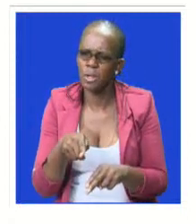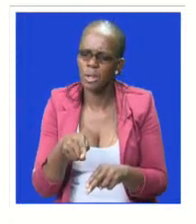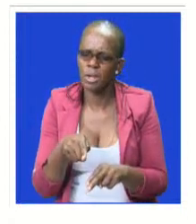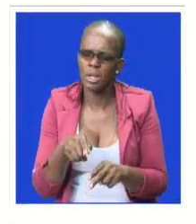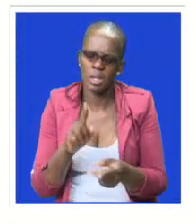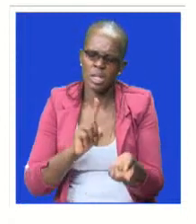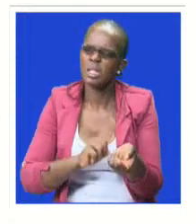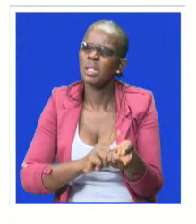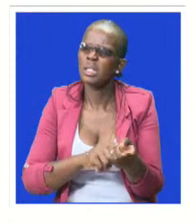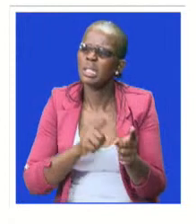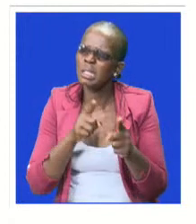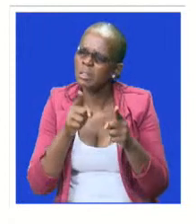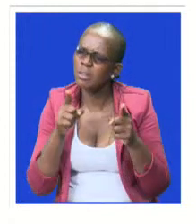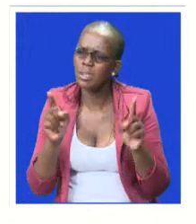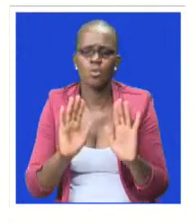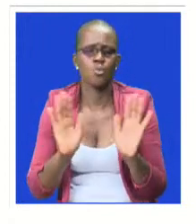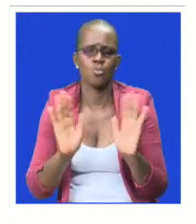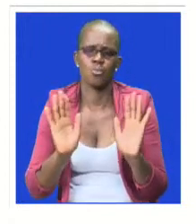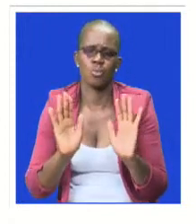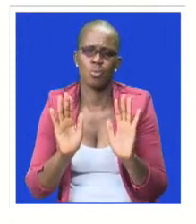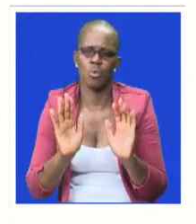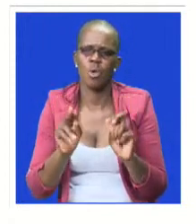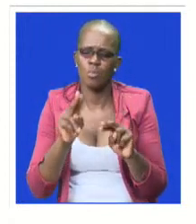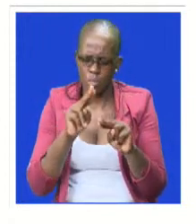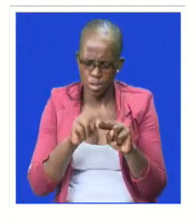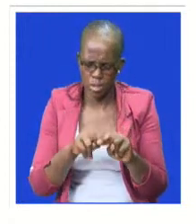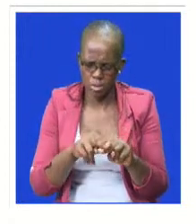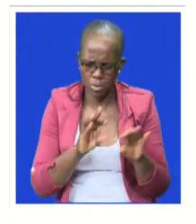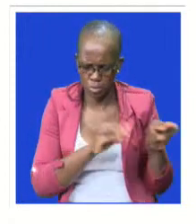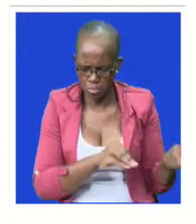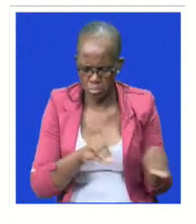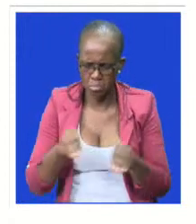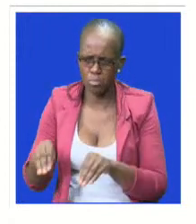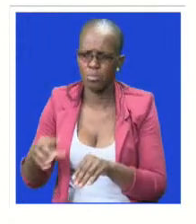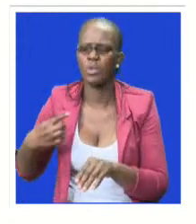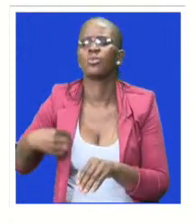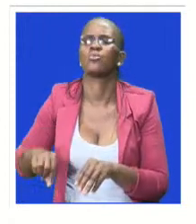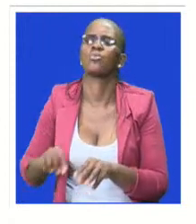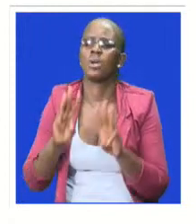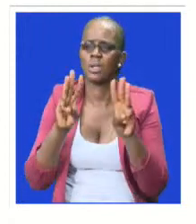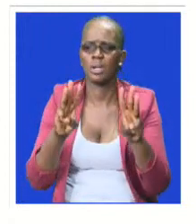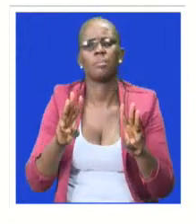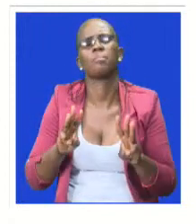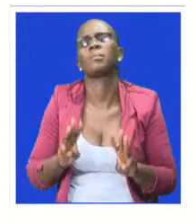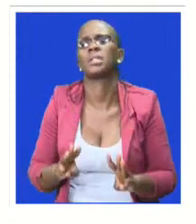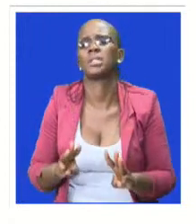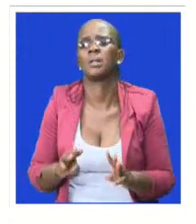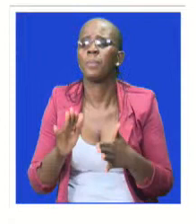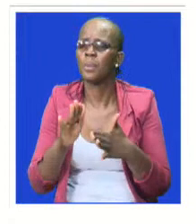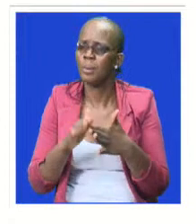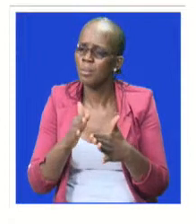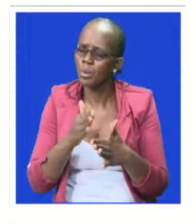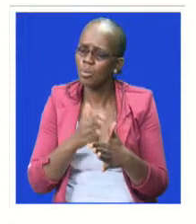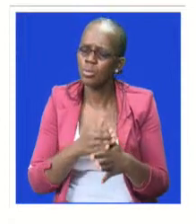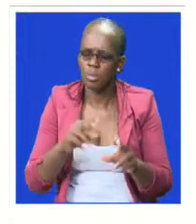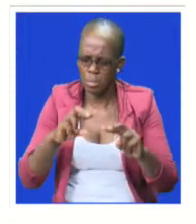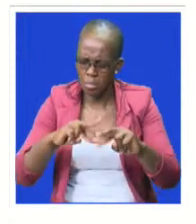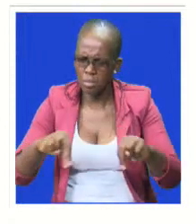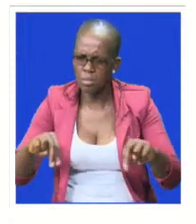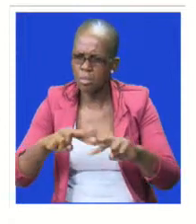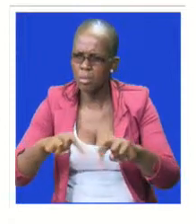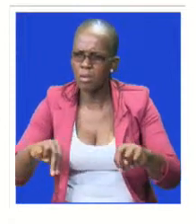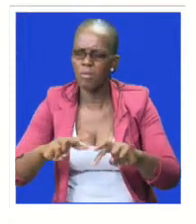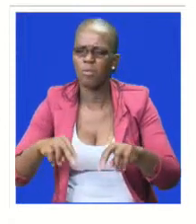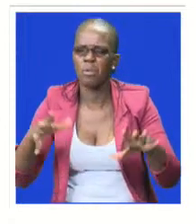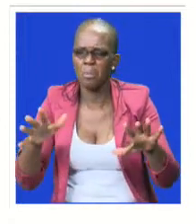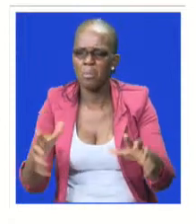looking for greener pastures for animals, as we know that they lived by hunting. They lived